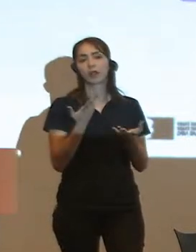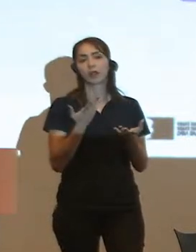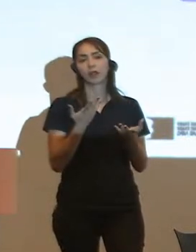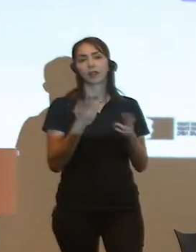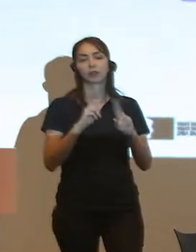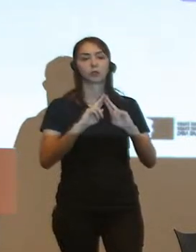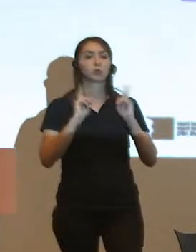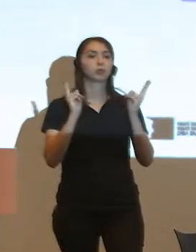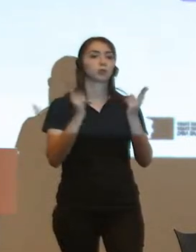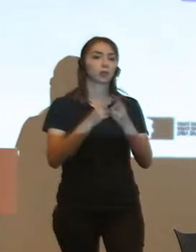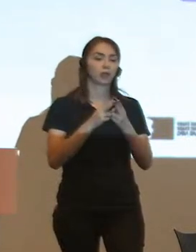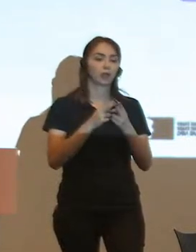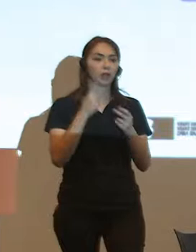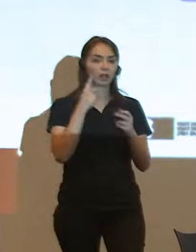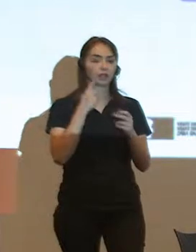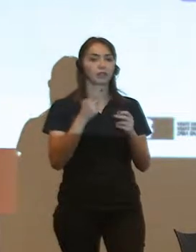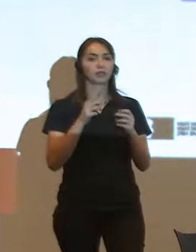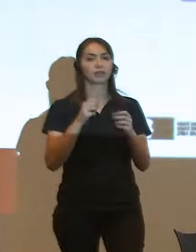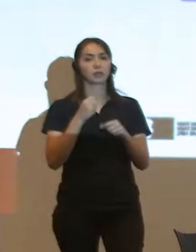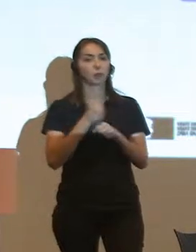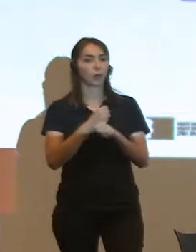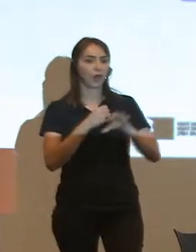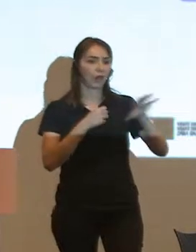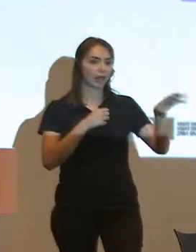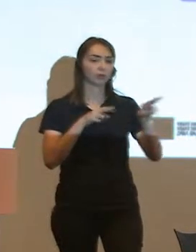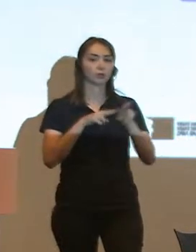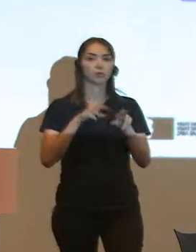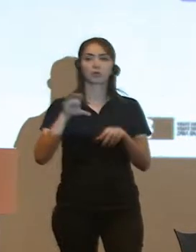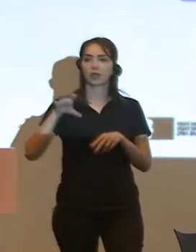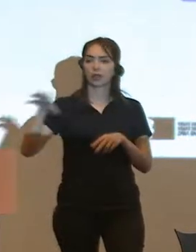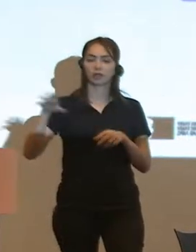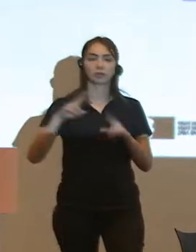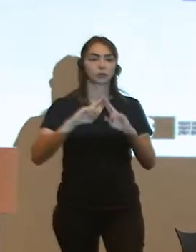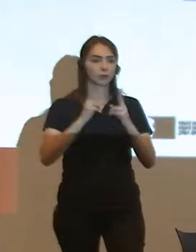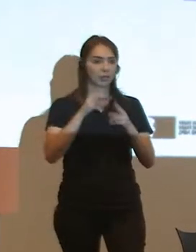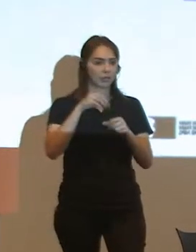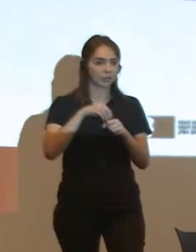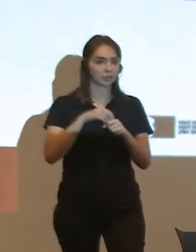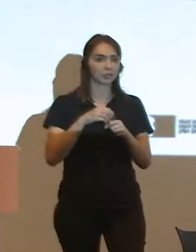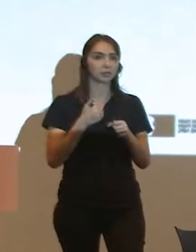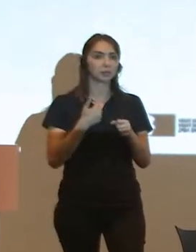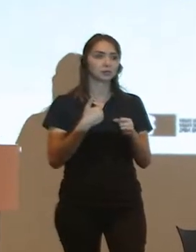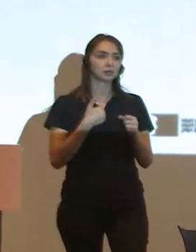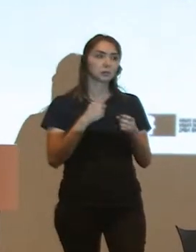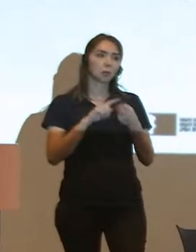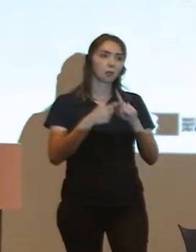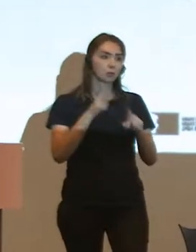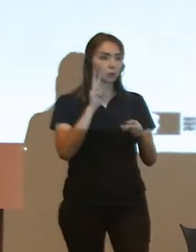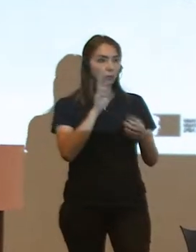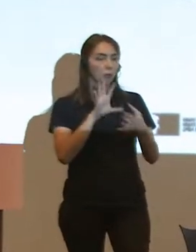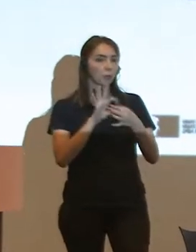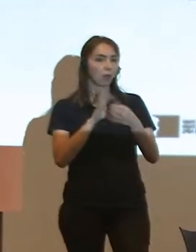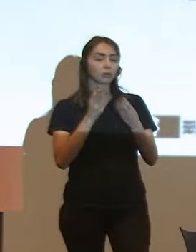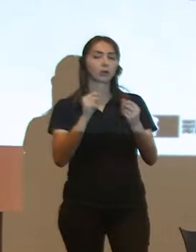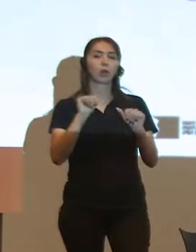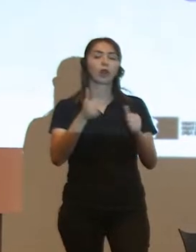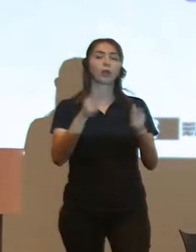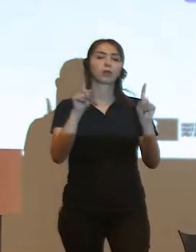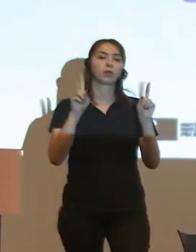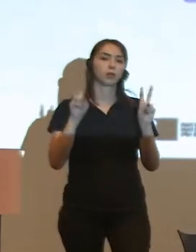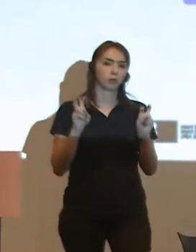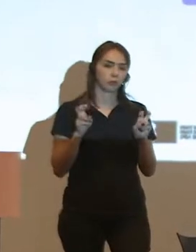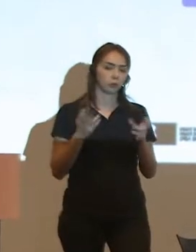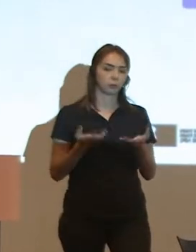our strategy strategies and particularly i think